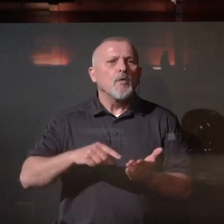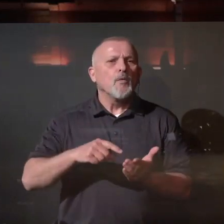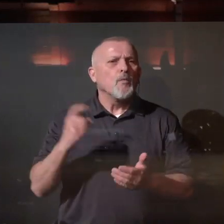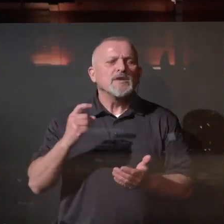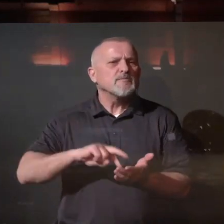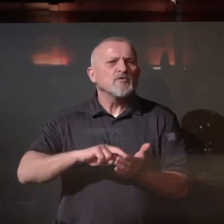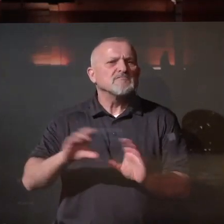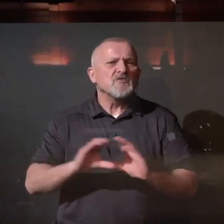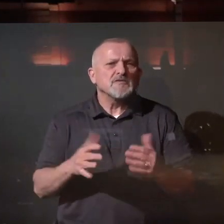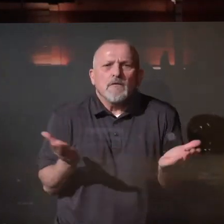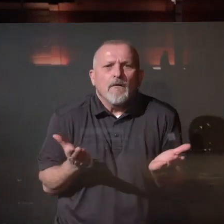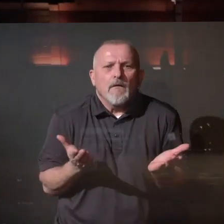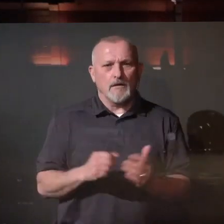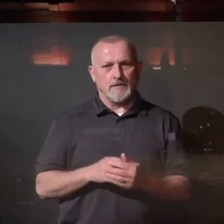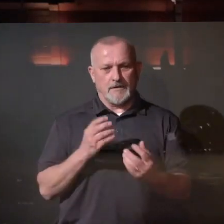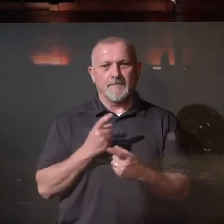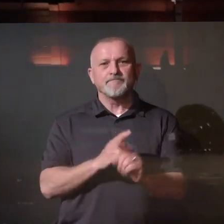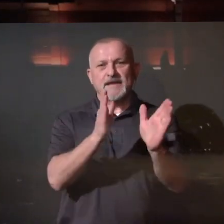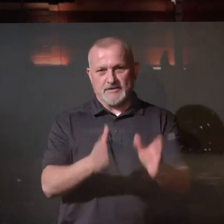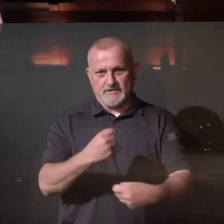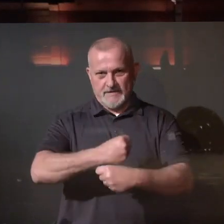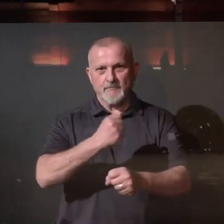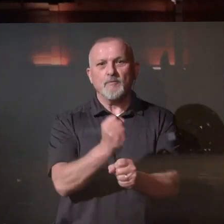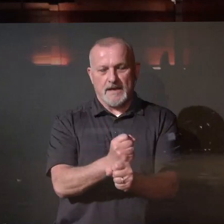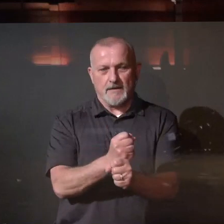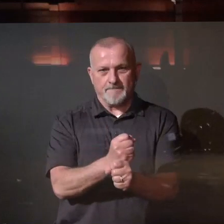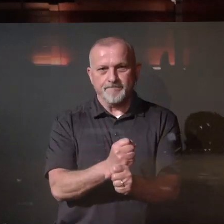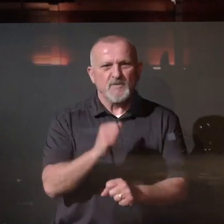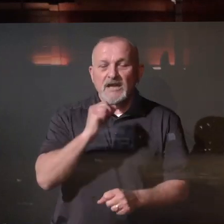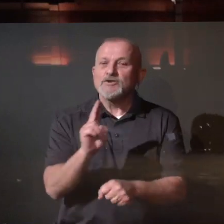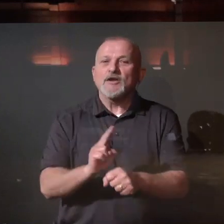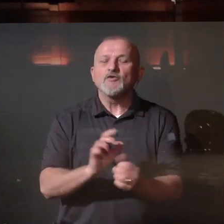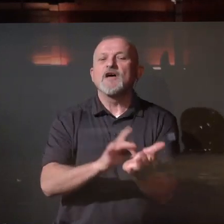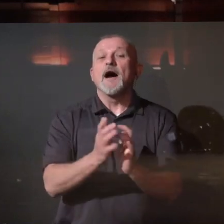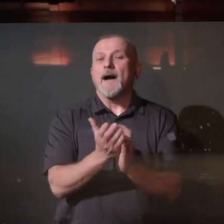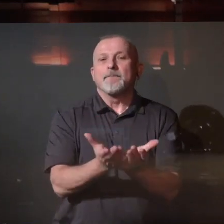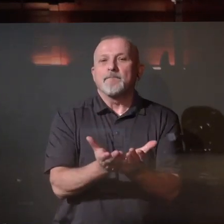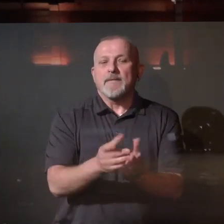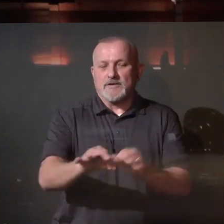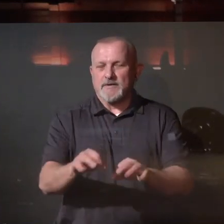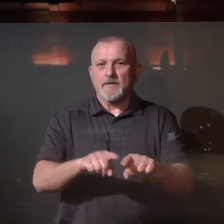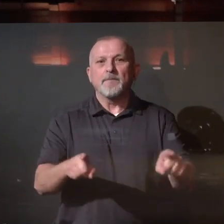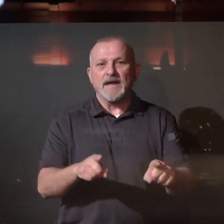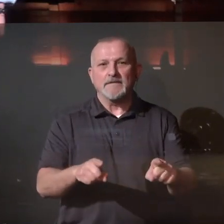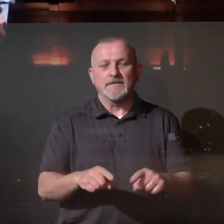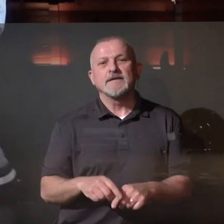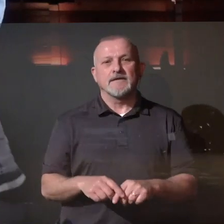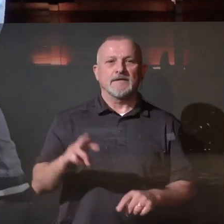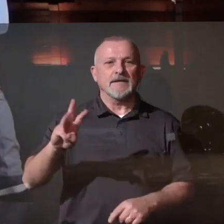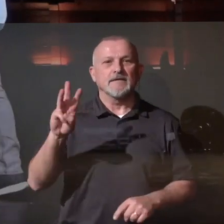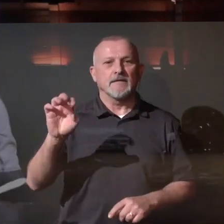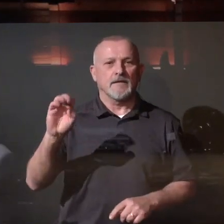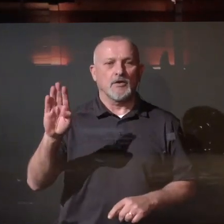Discipleship. That's what it's meant. Let's not even take a biblical definition this morning. Let's first just look at the Webster's Dictionary. What